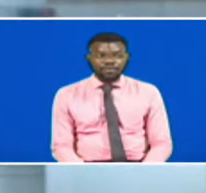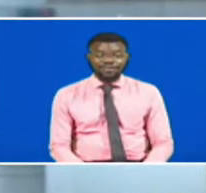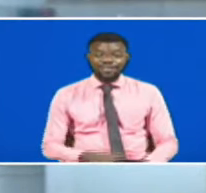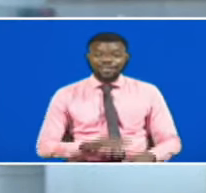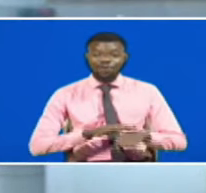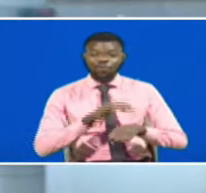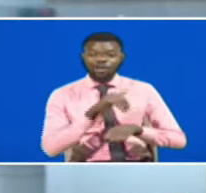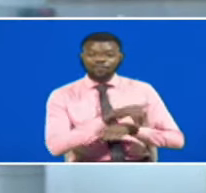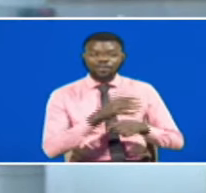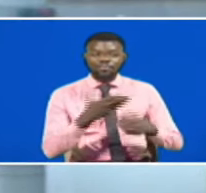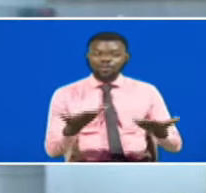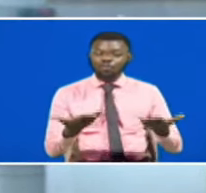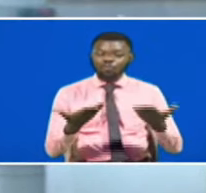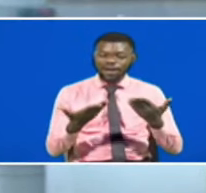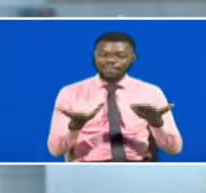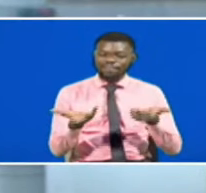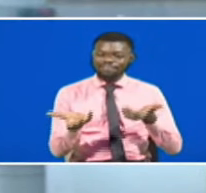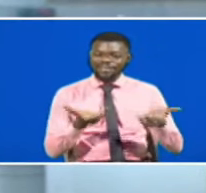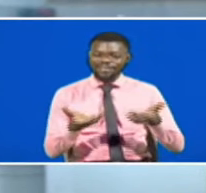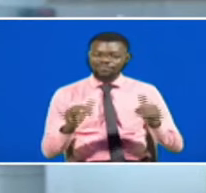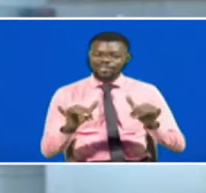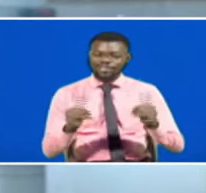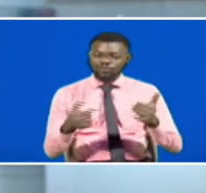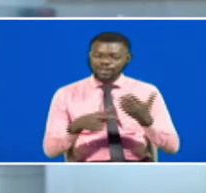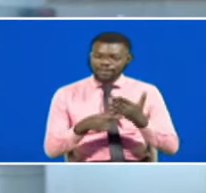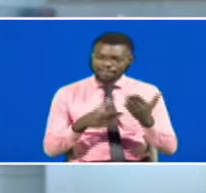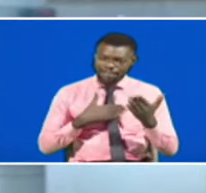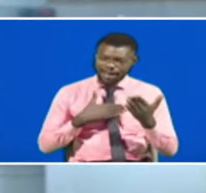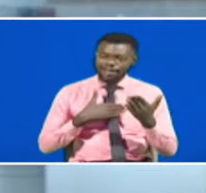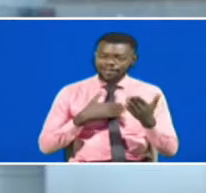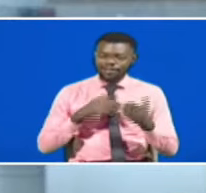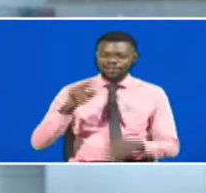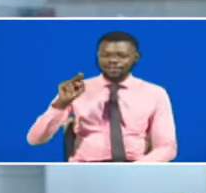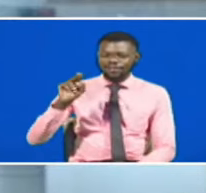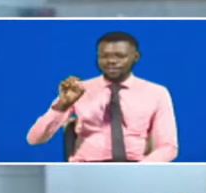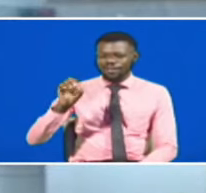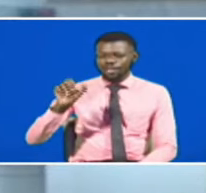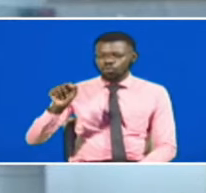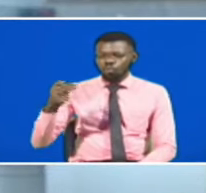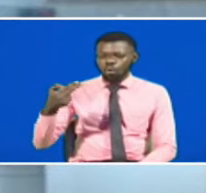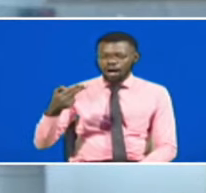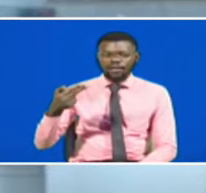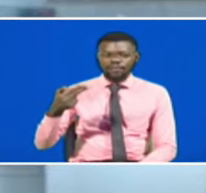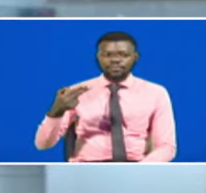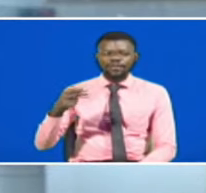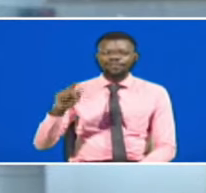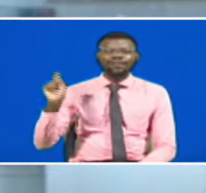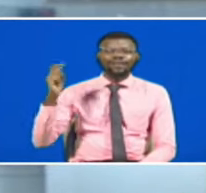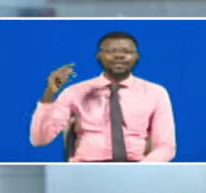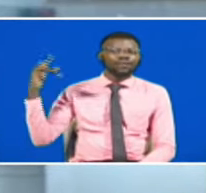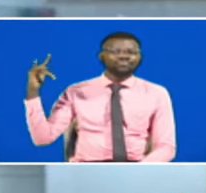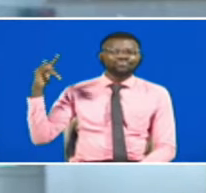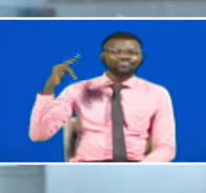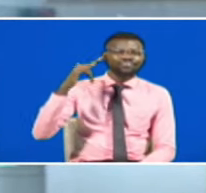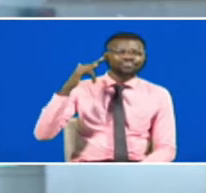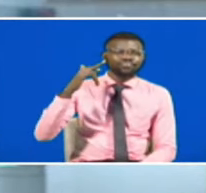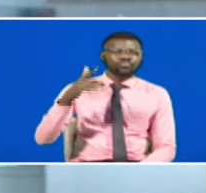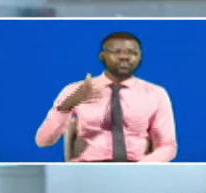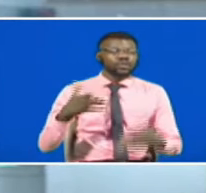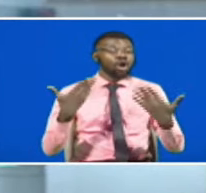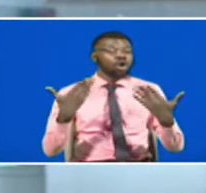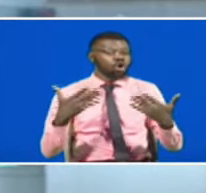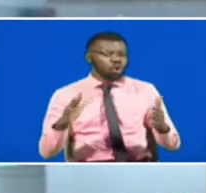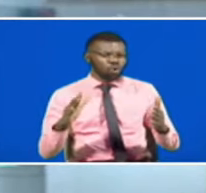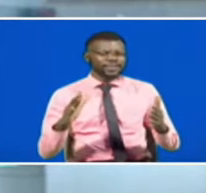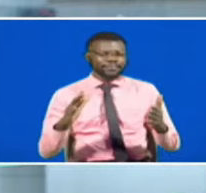Good evening and welcome to Business Prime. I'm Noakip Kimboy. Now let's start in the skies. Kenya Airways has recorded a loss after